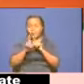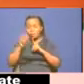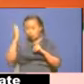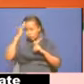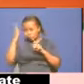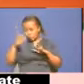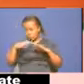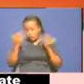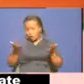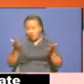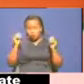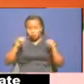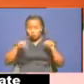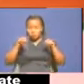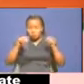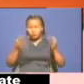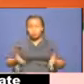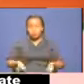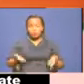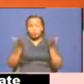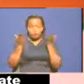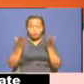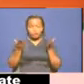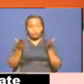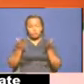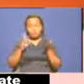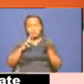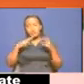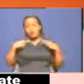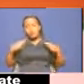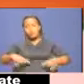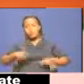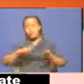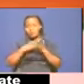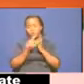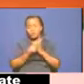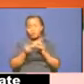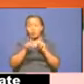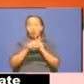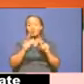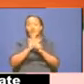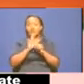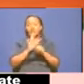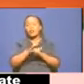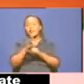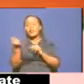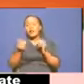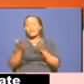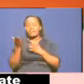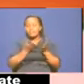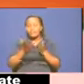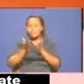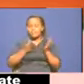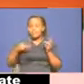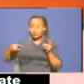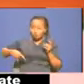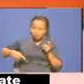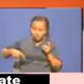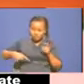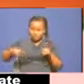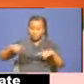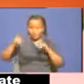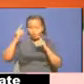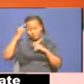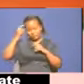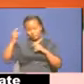human resources, how we can improve our delivery of nephrology services to every African country. Mm-hmm. That was his dream. That was a big vision.